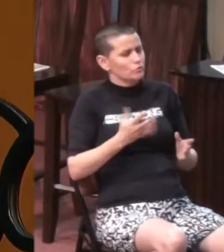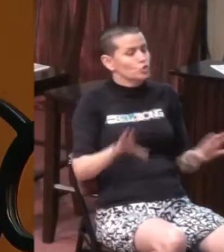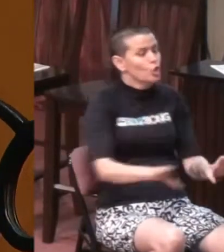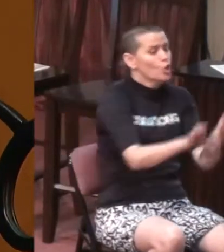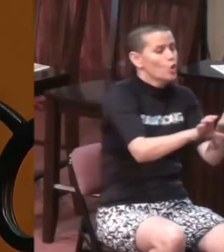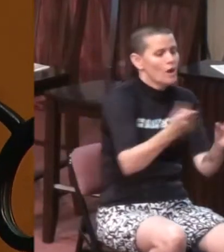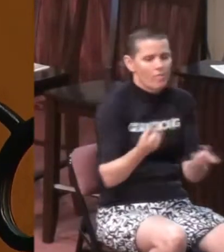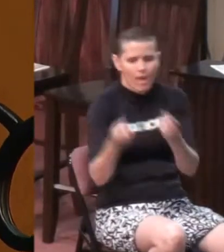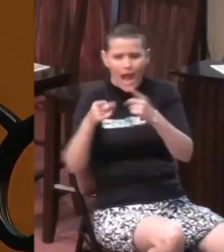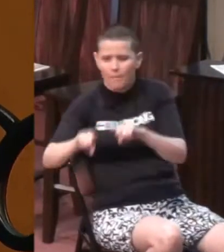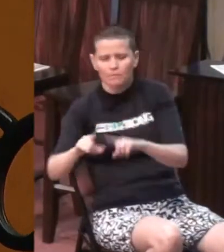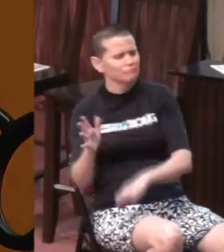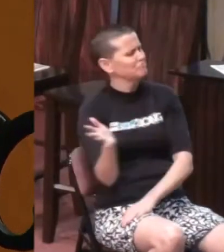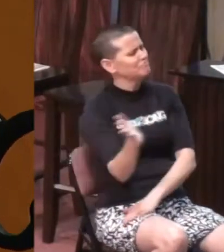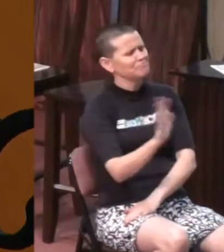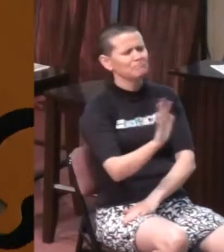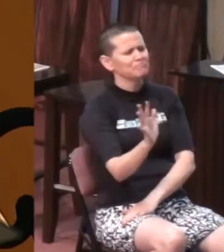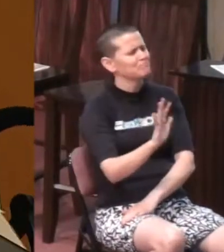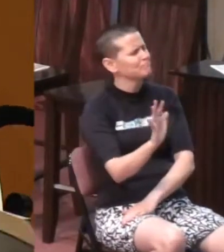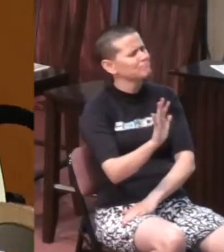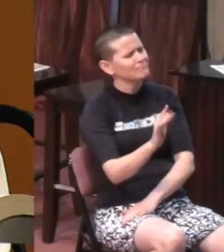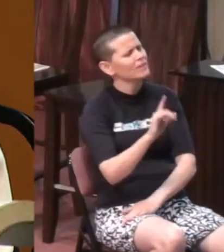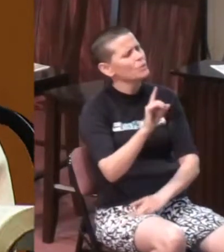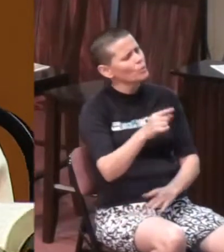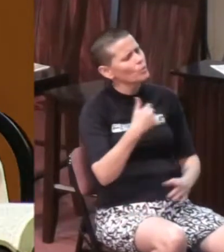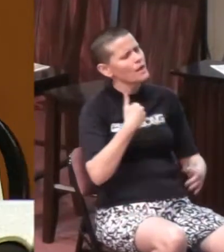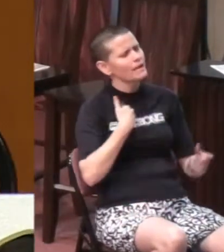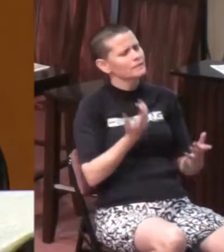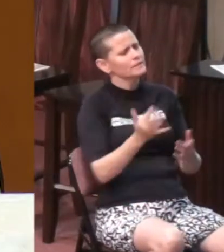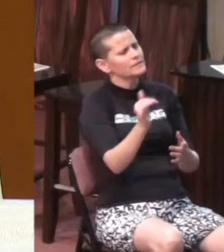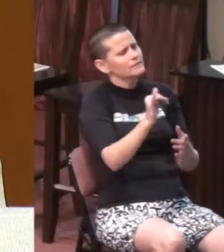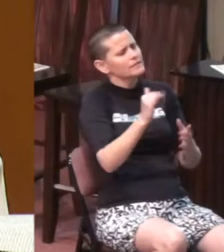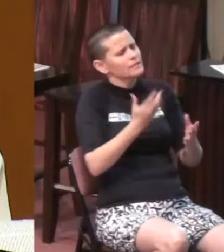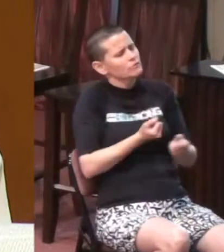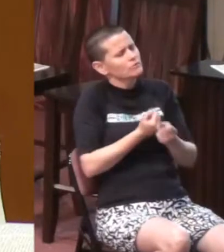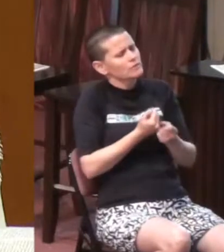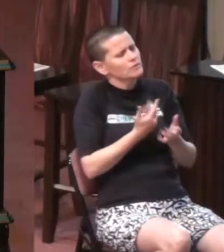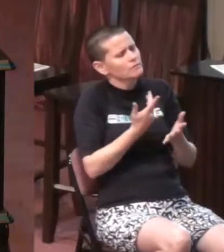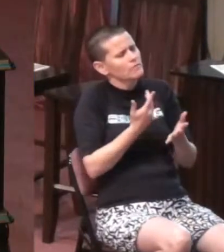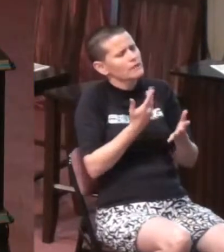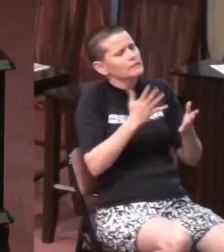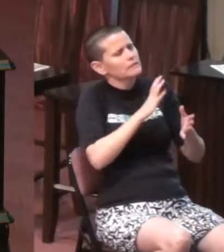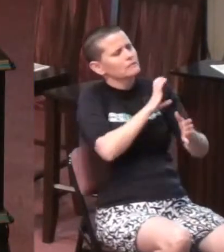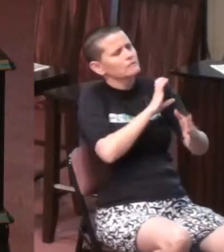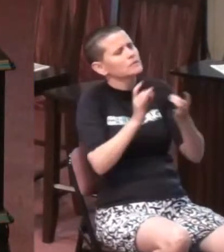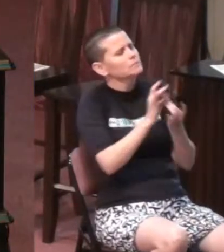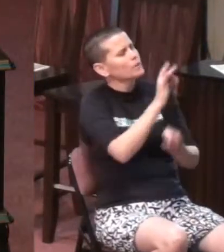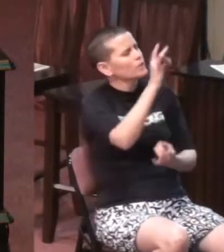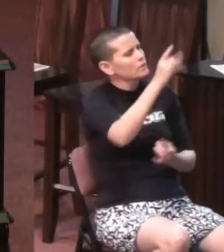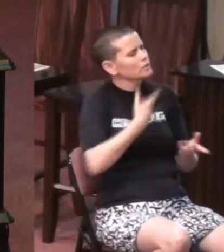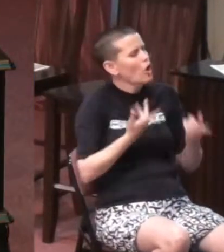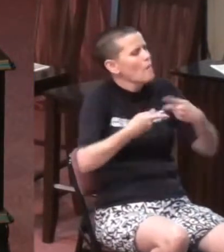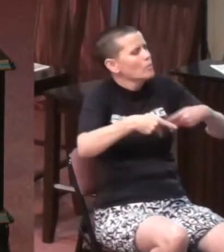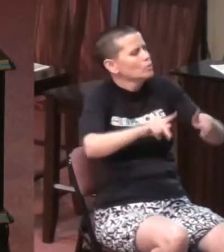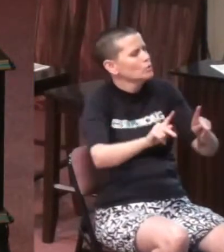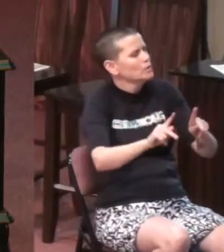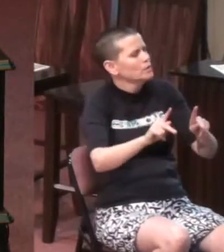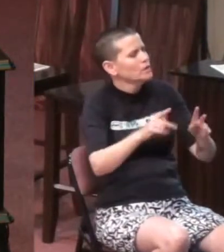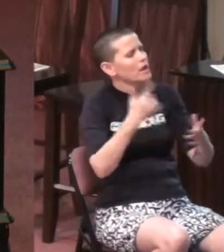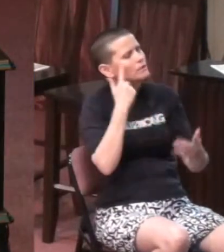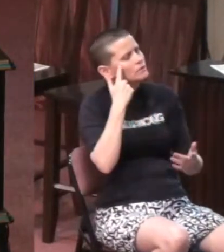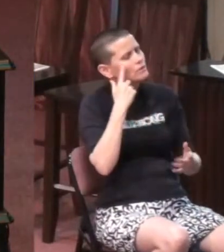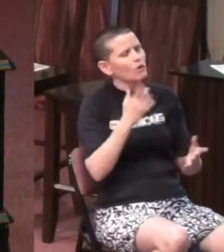to be energetically at work while the sun shines. This change, every change, the creation